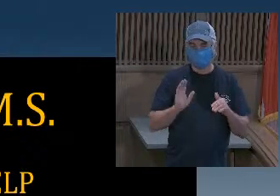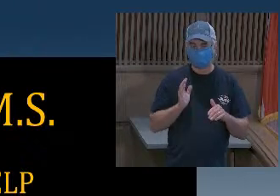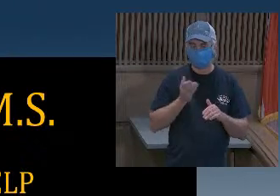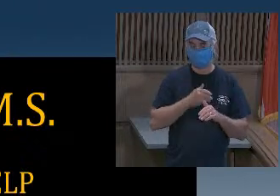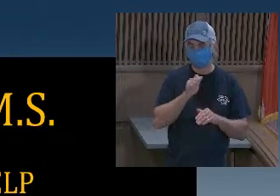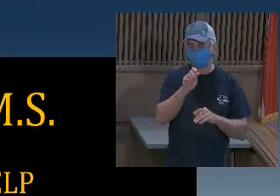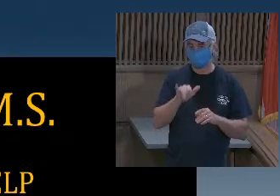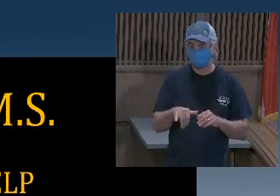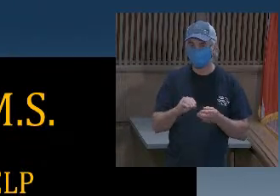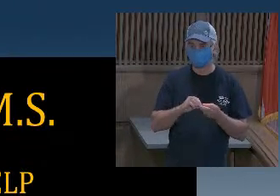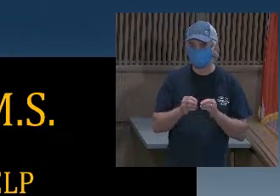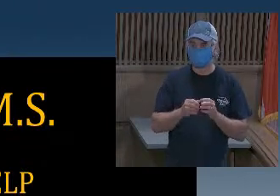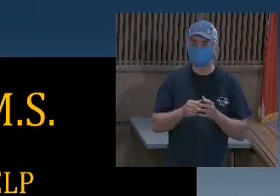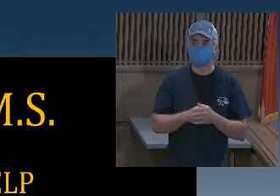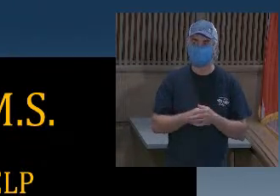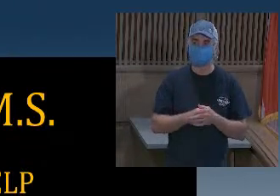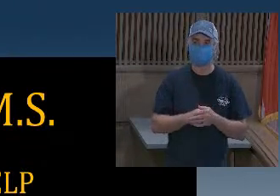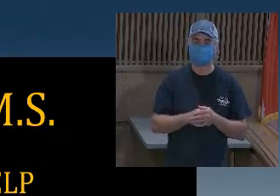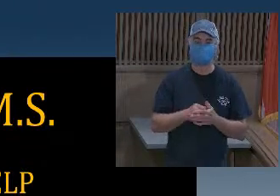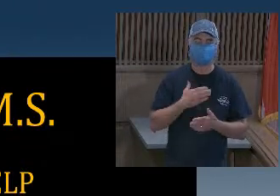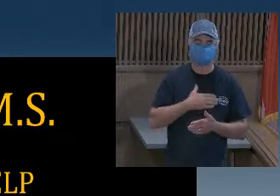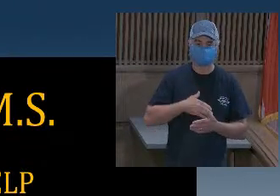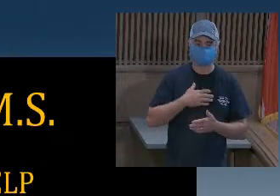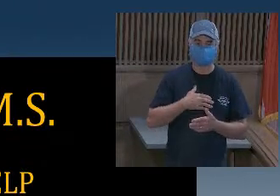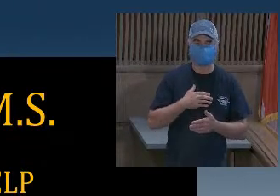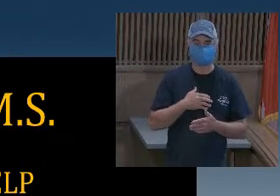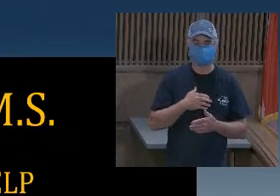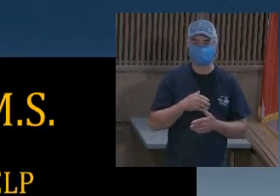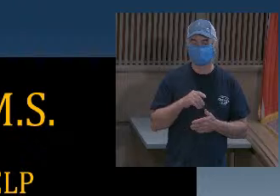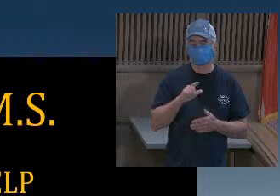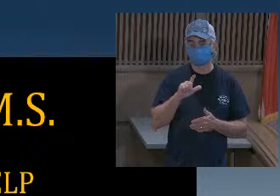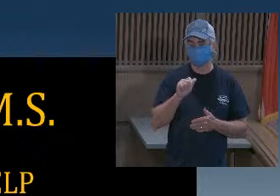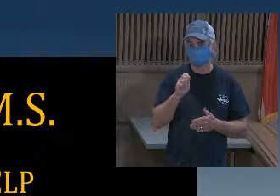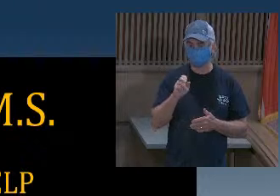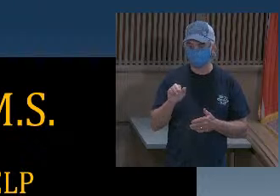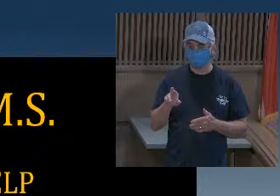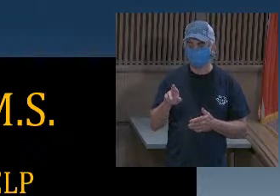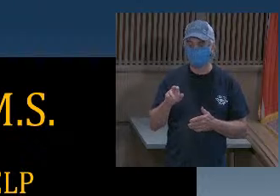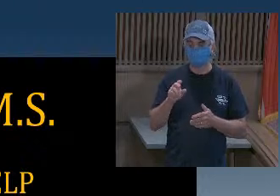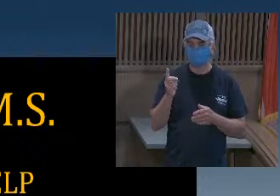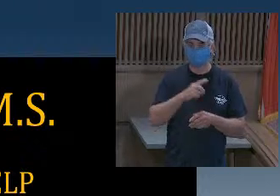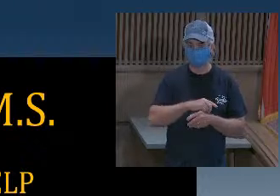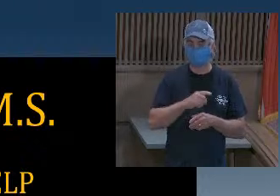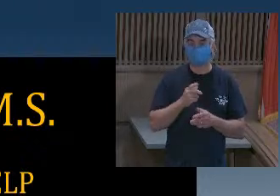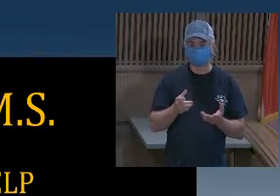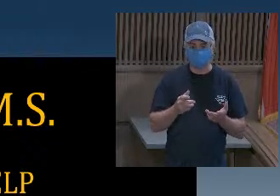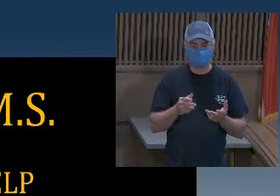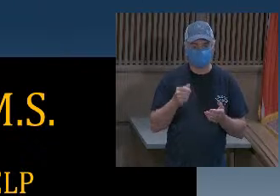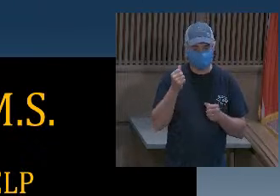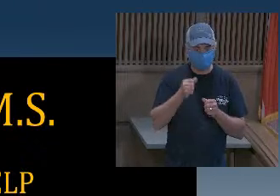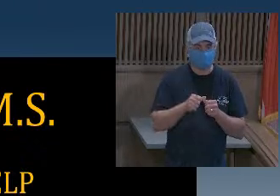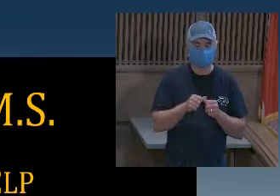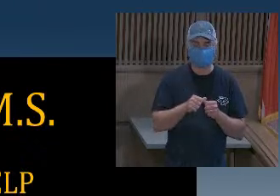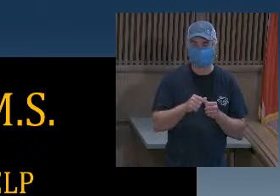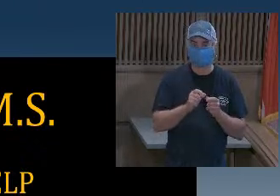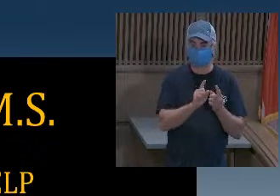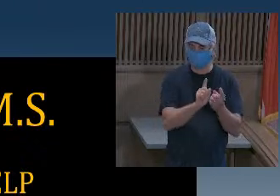social distance and wear a mask and wash your hands. Thank you.